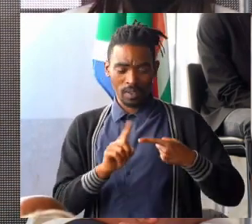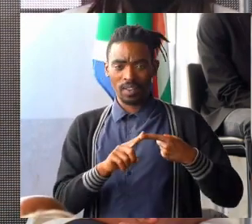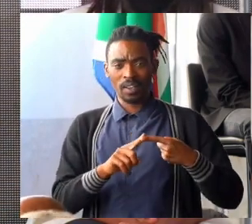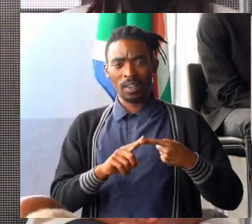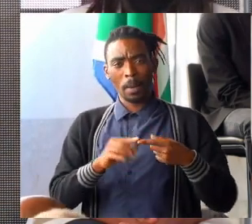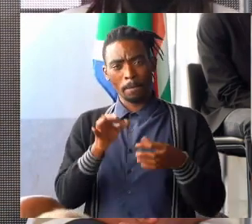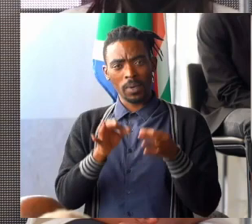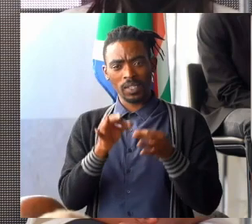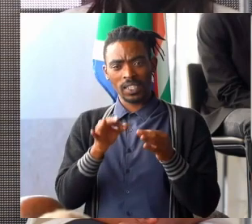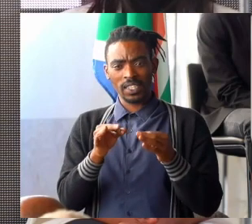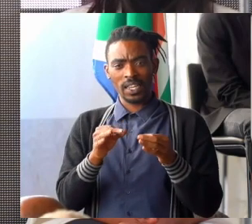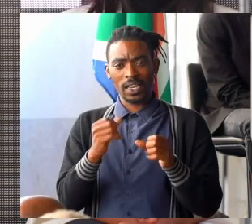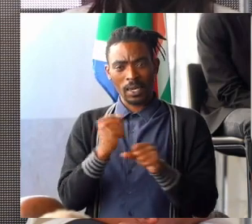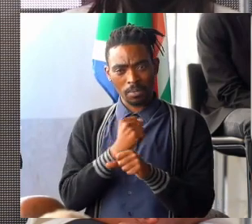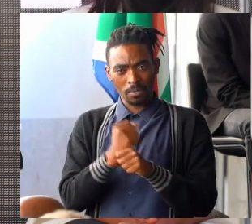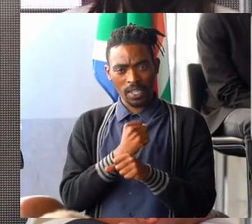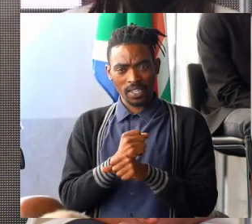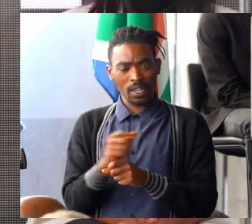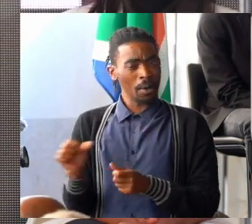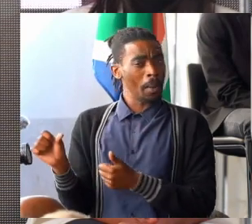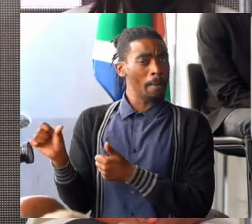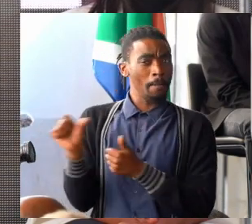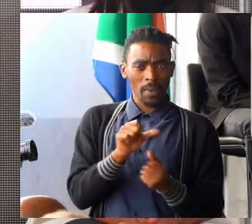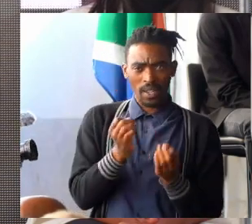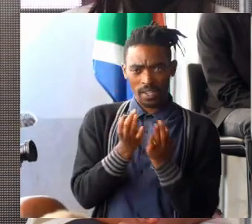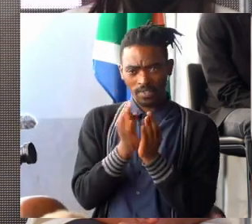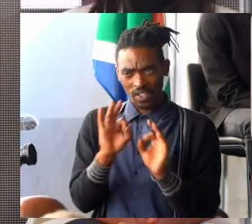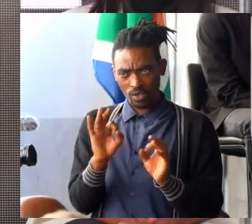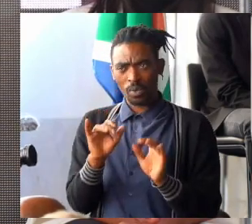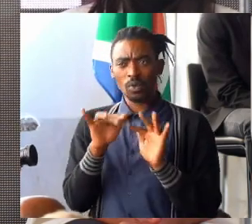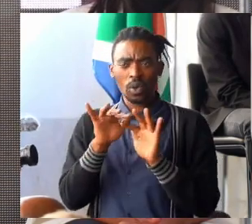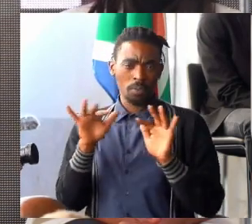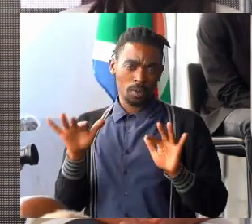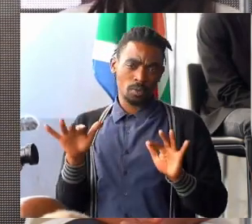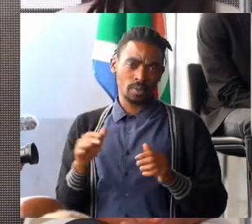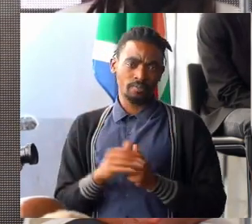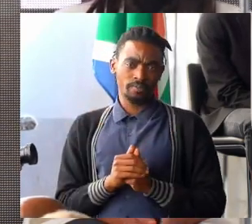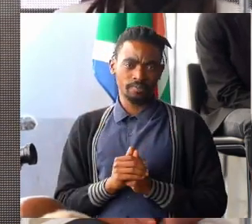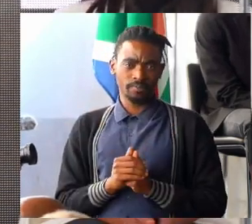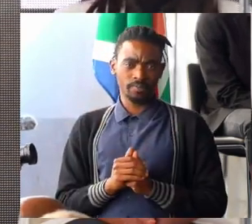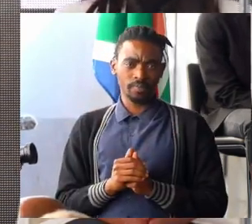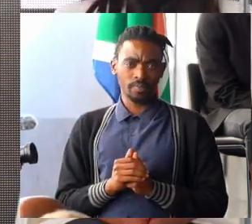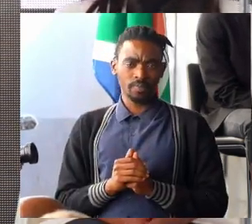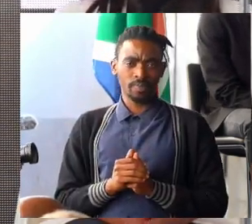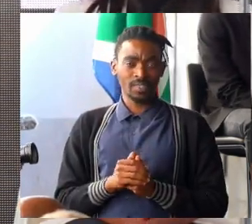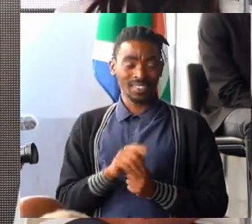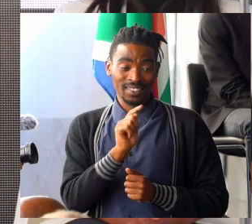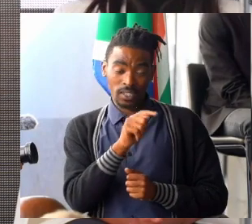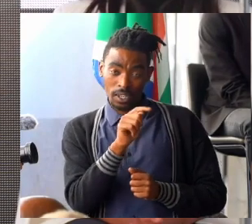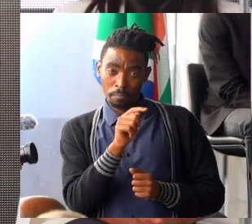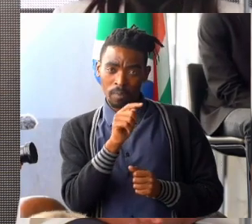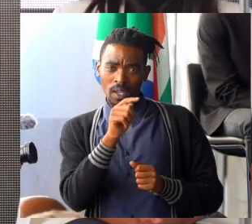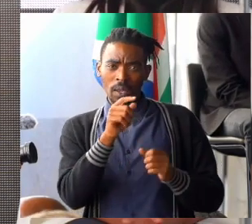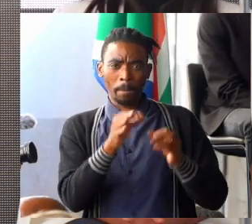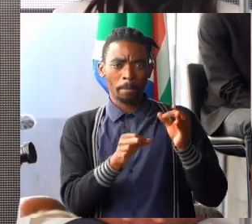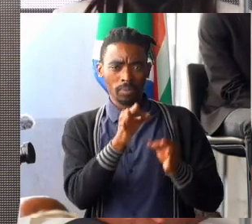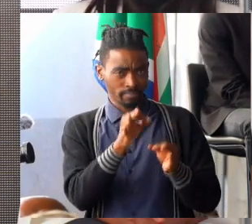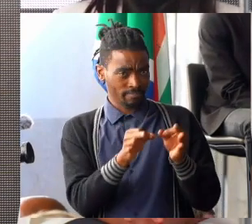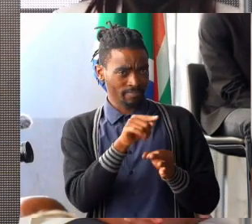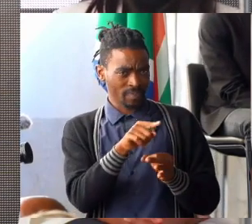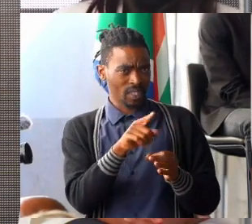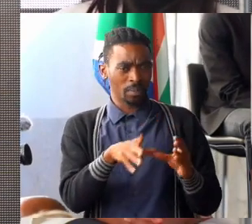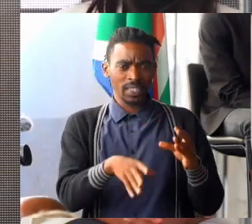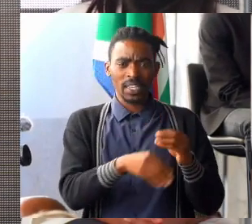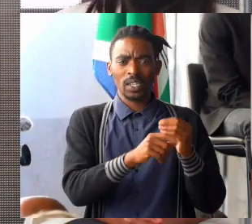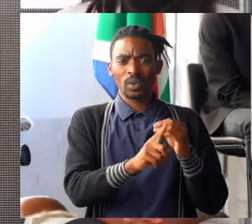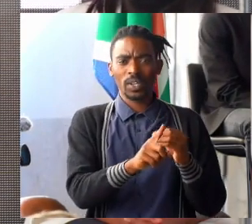reform, to return democracy to the people and build a capable state. That political reform program must include